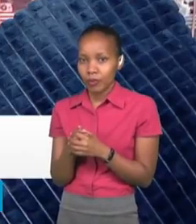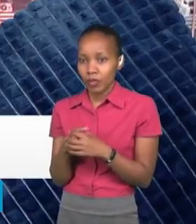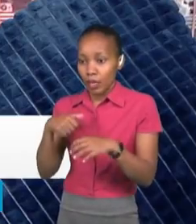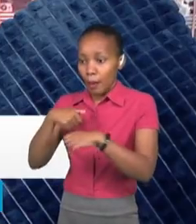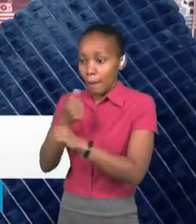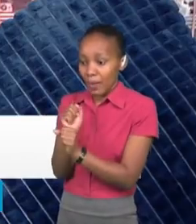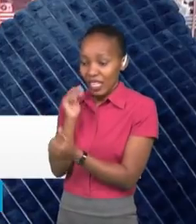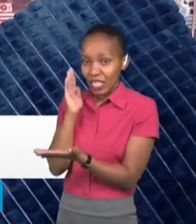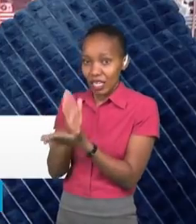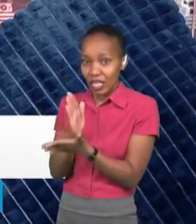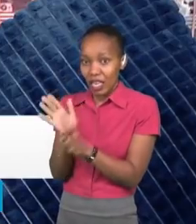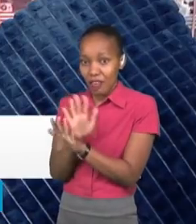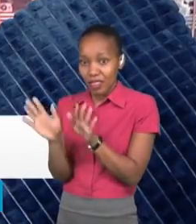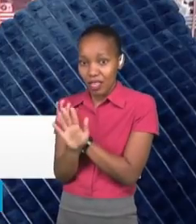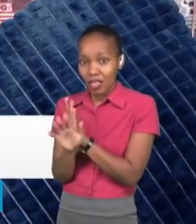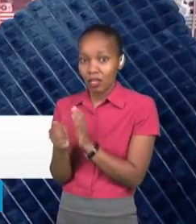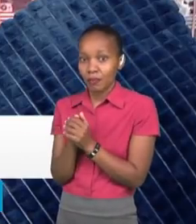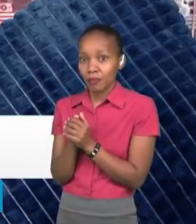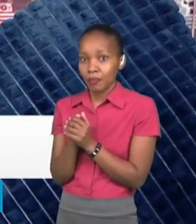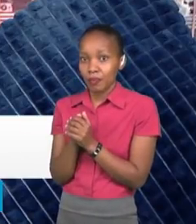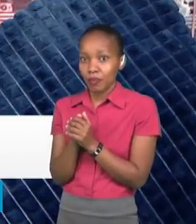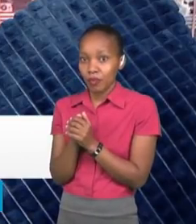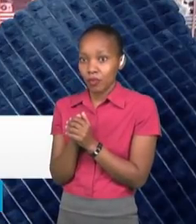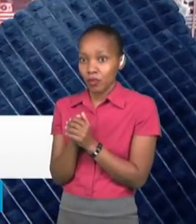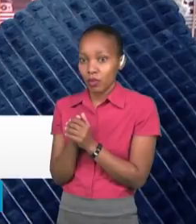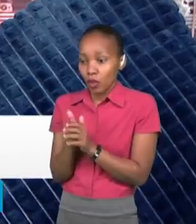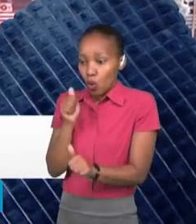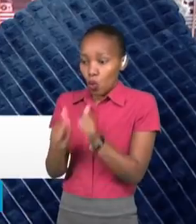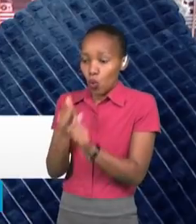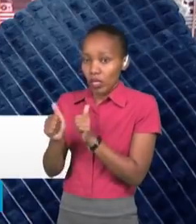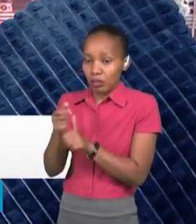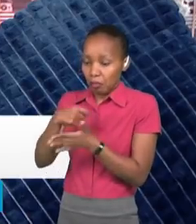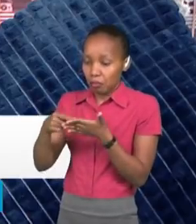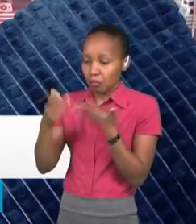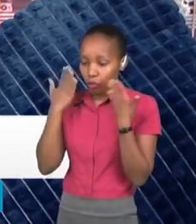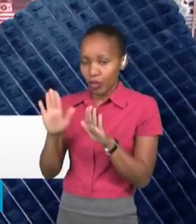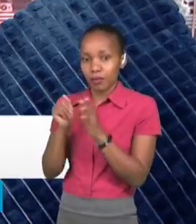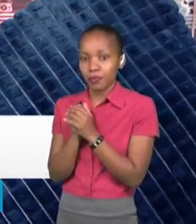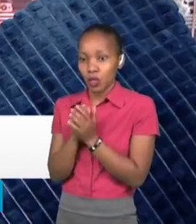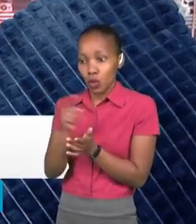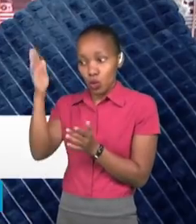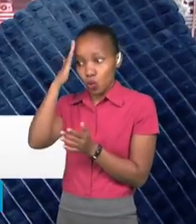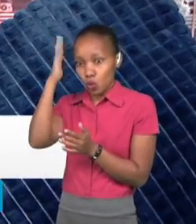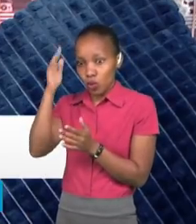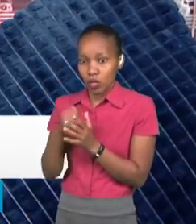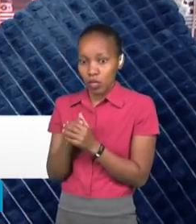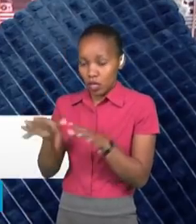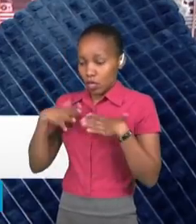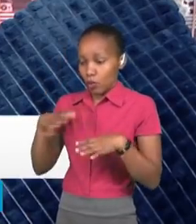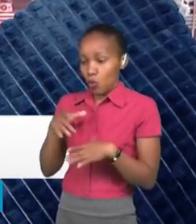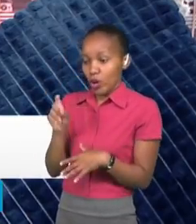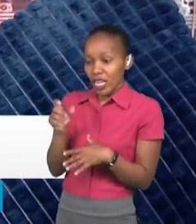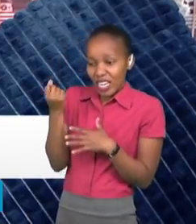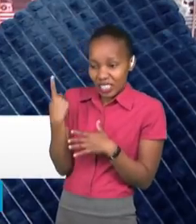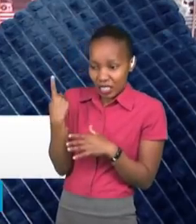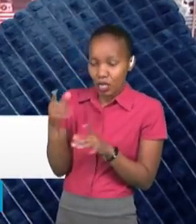making a reality of everything that we, okay, yeah, we've actually put on paper. Okay. And, you know, people need to realize and